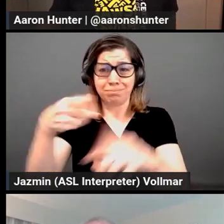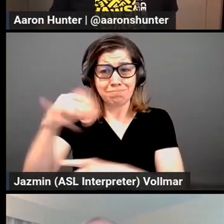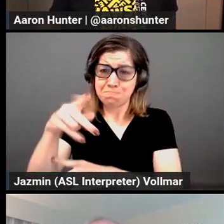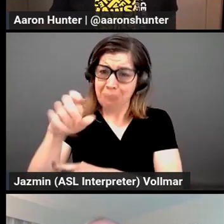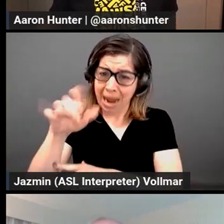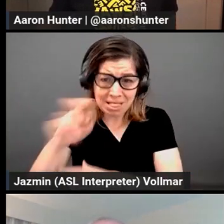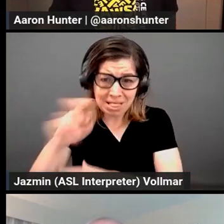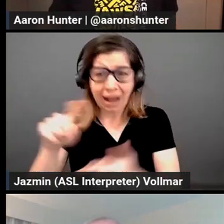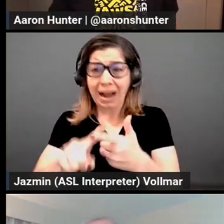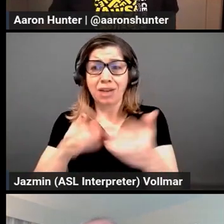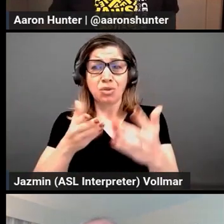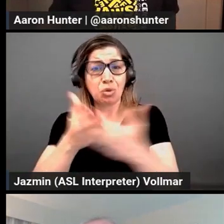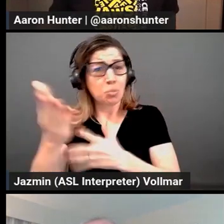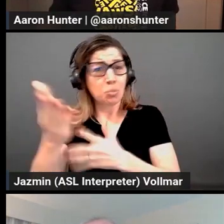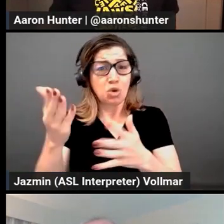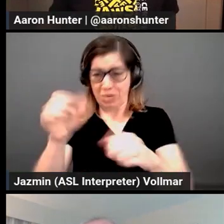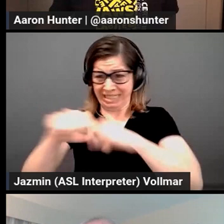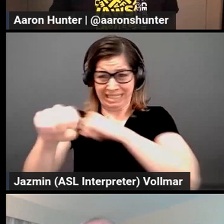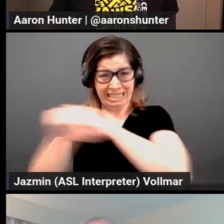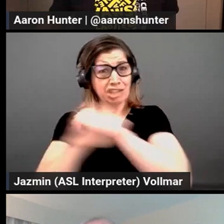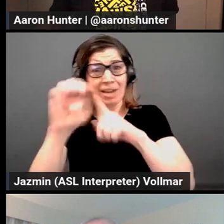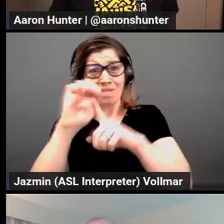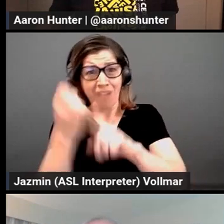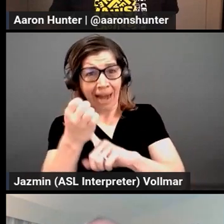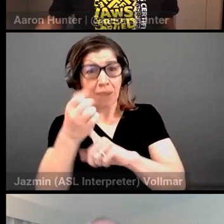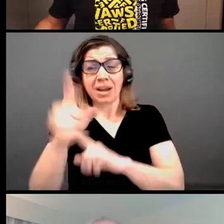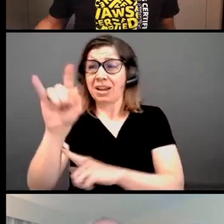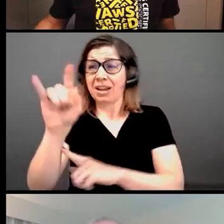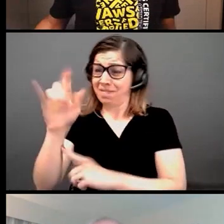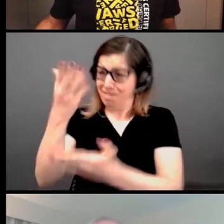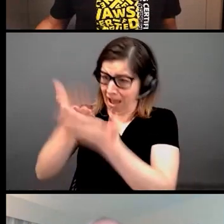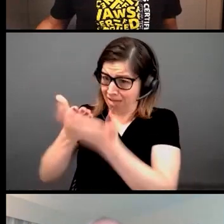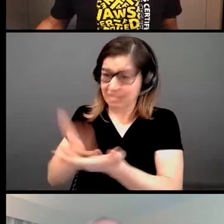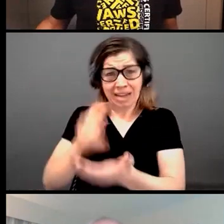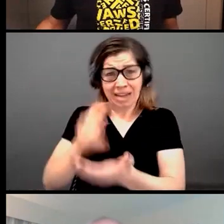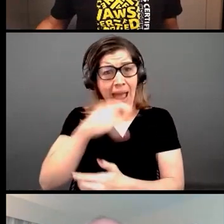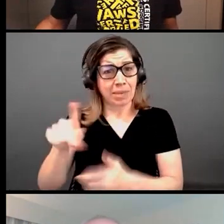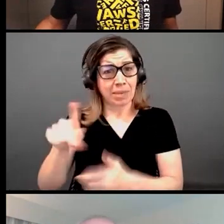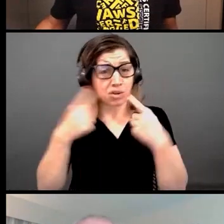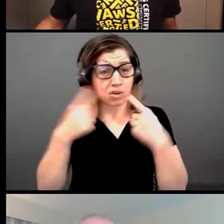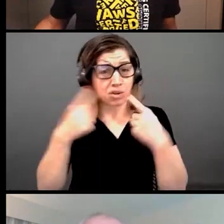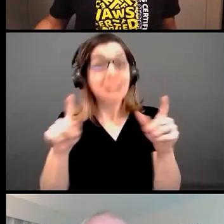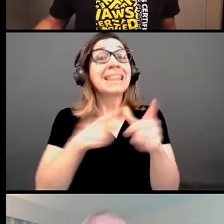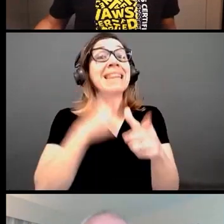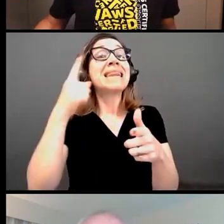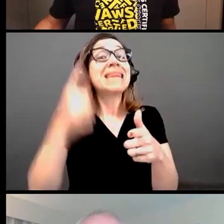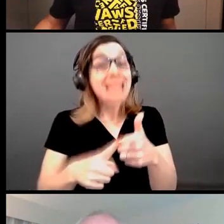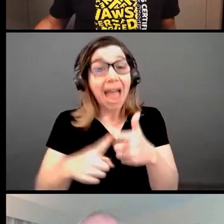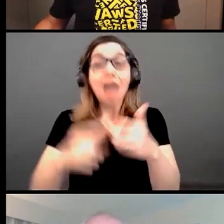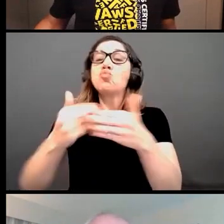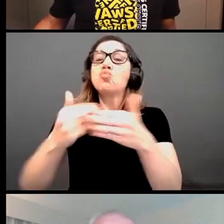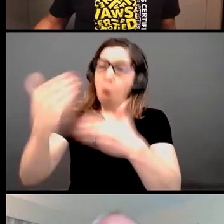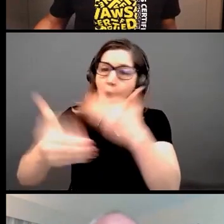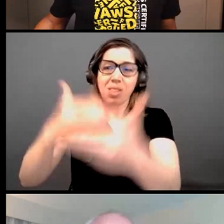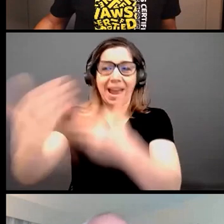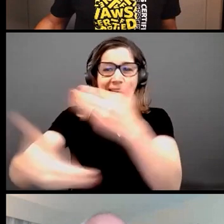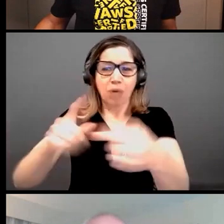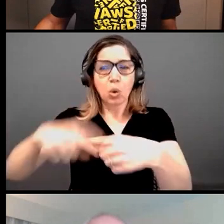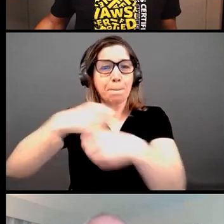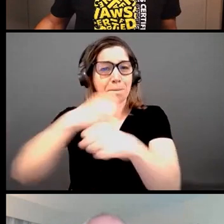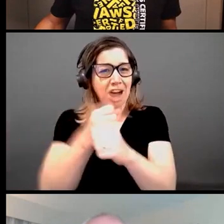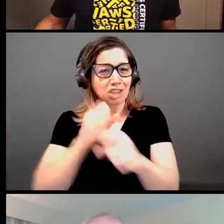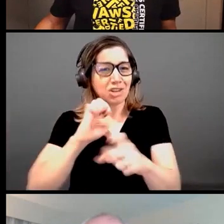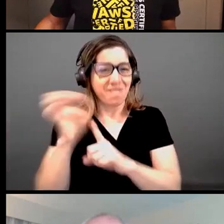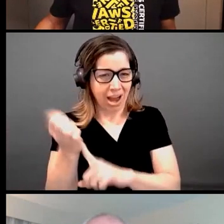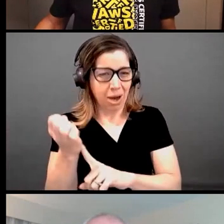environment and things along those lines, and validate that your application works okay with them, and then roll that out to your production environment. Got